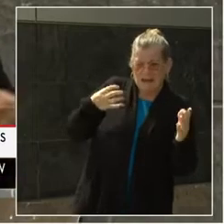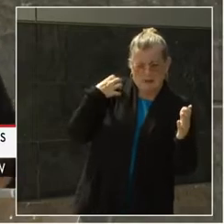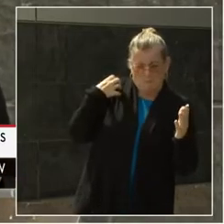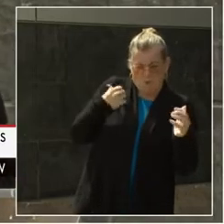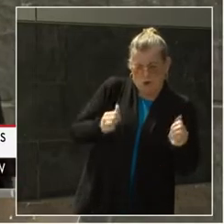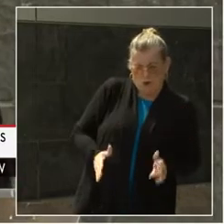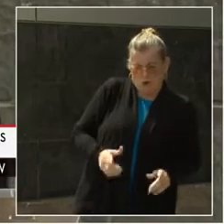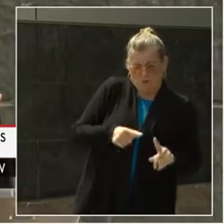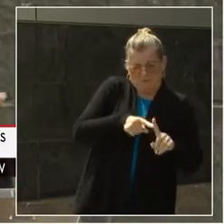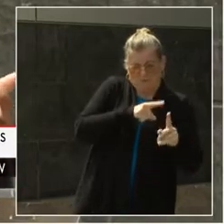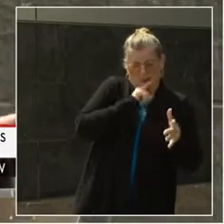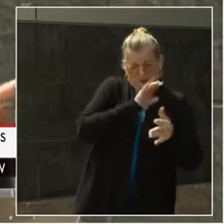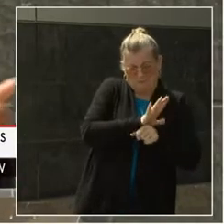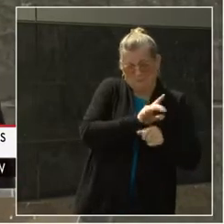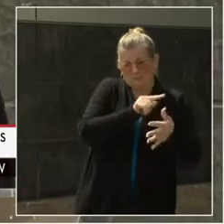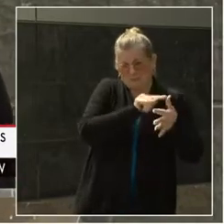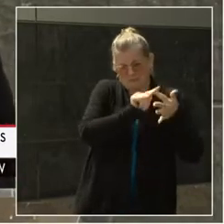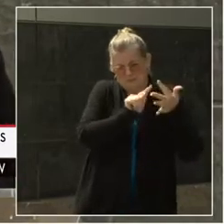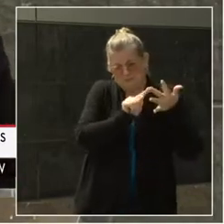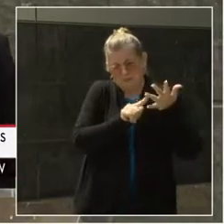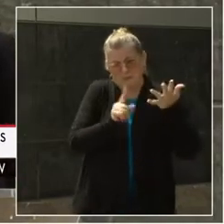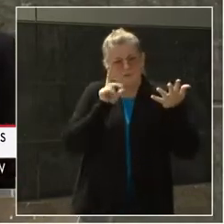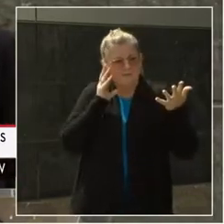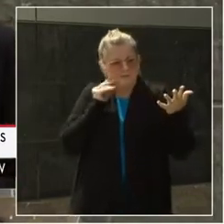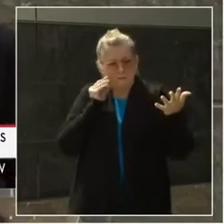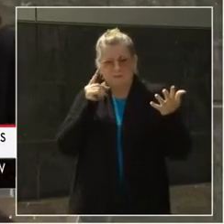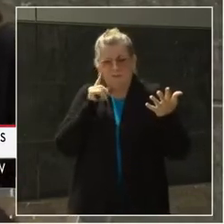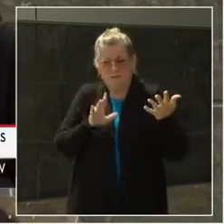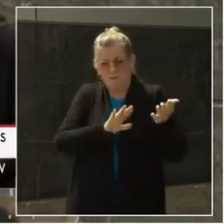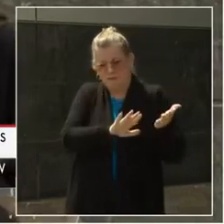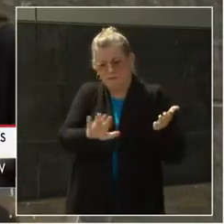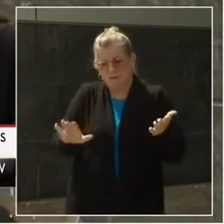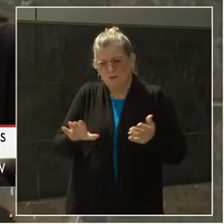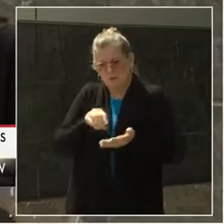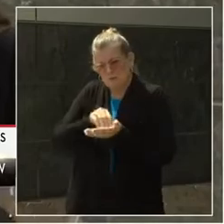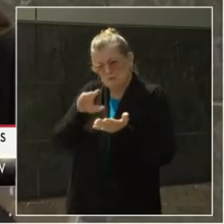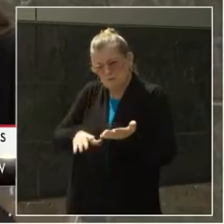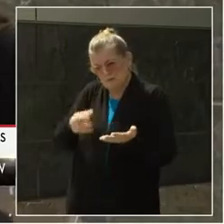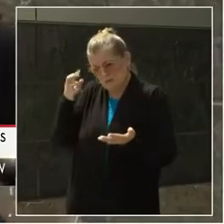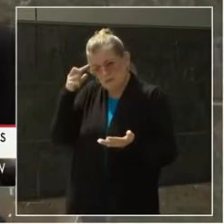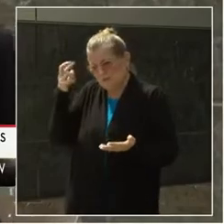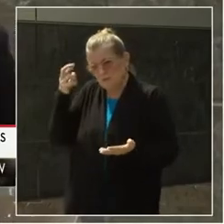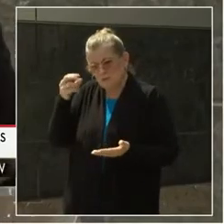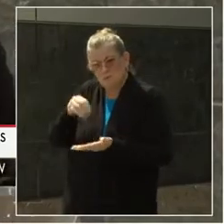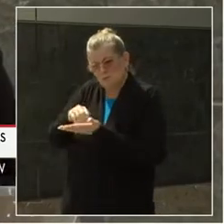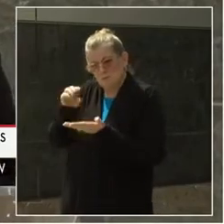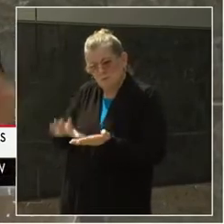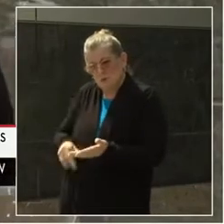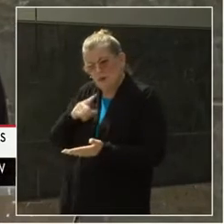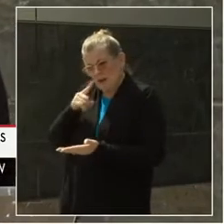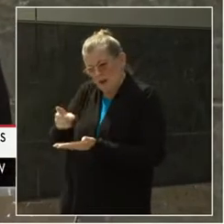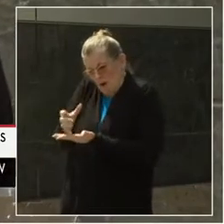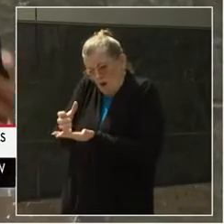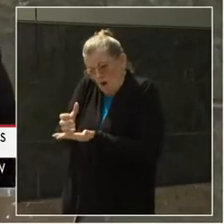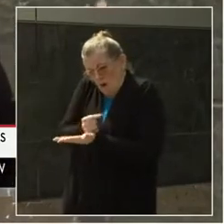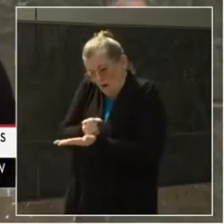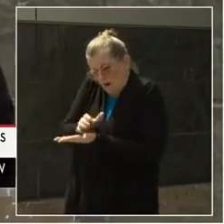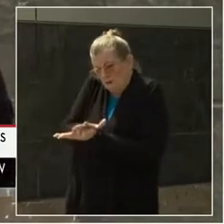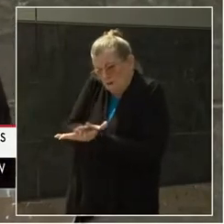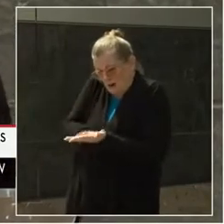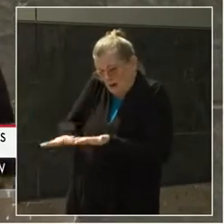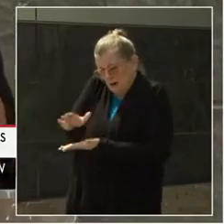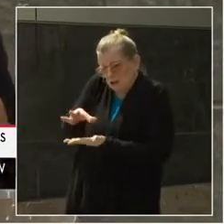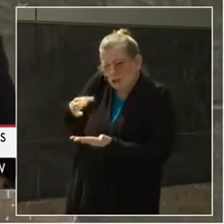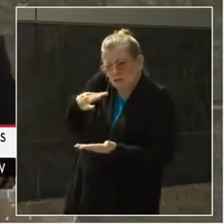guarantee that your student will have access to, because these students are also earning college credit. And so this is an advanced